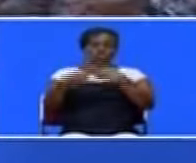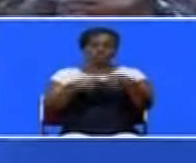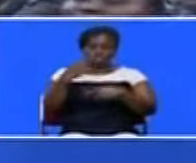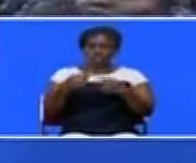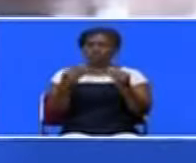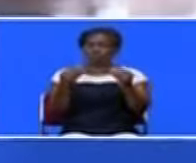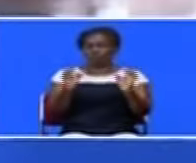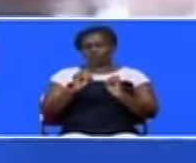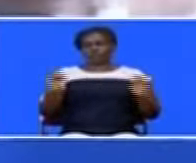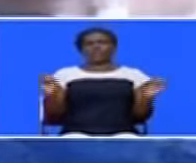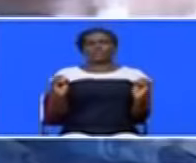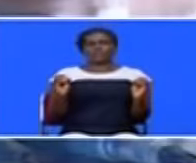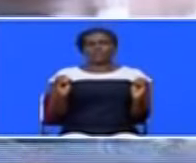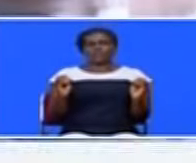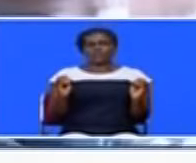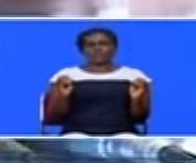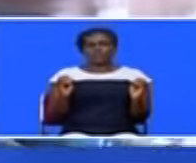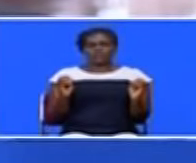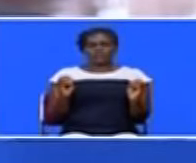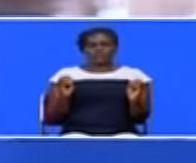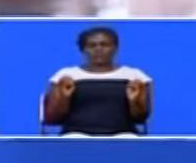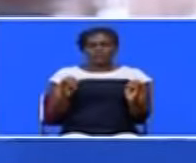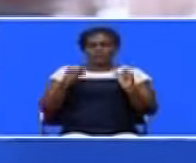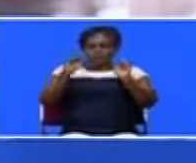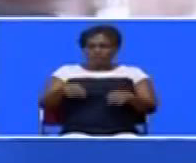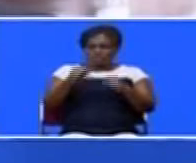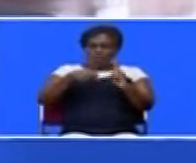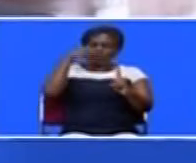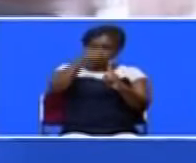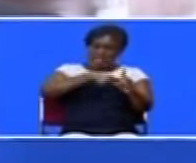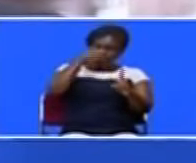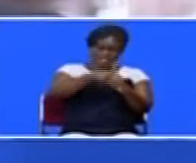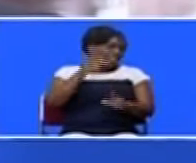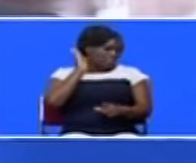not tamed. The drums of possible violence are being heard by all of us.